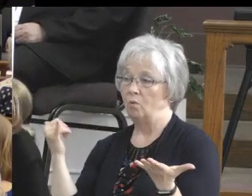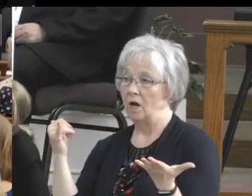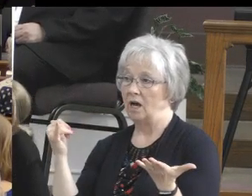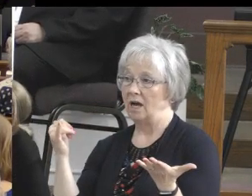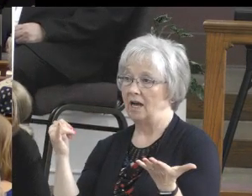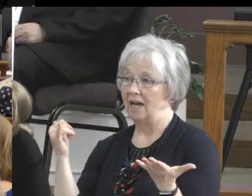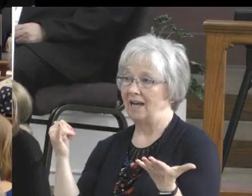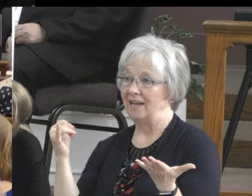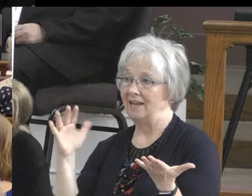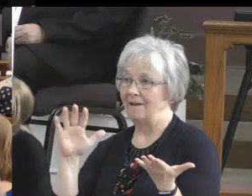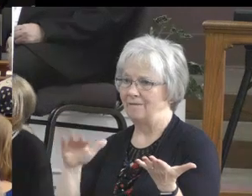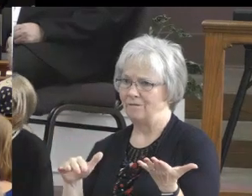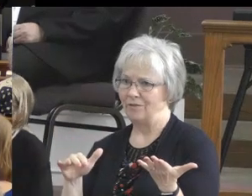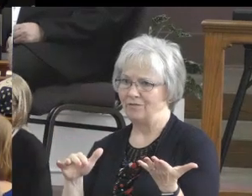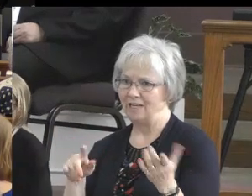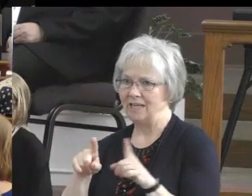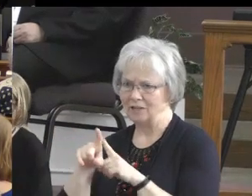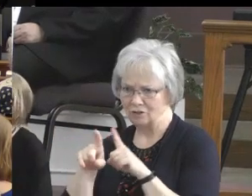50 stars?